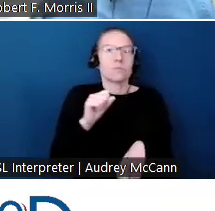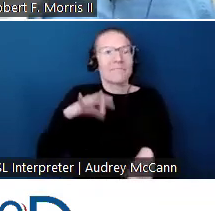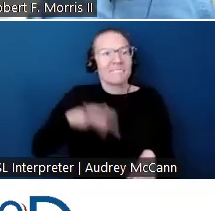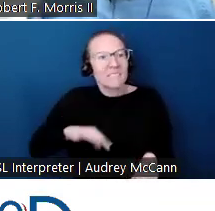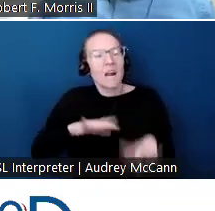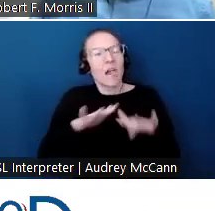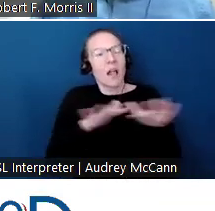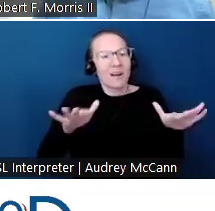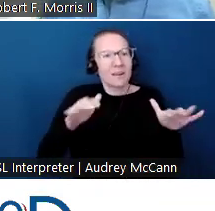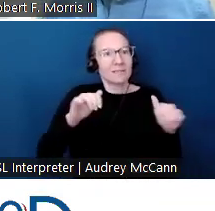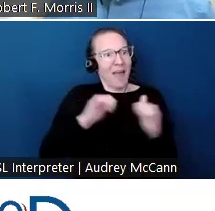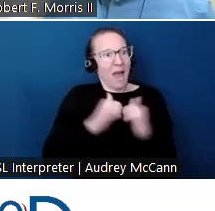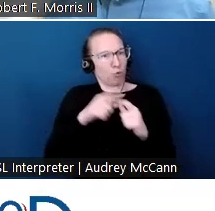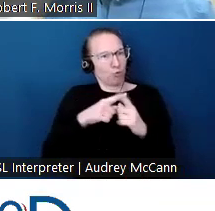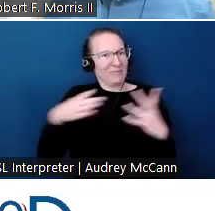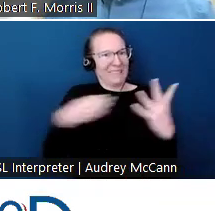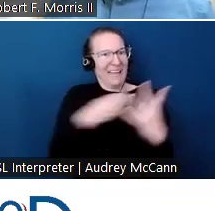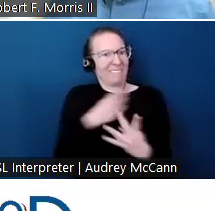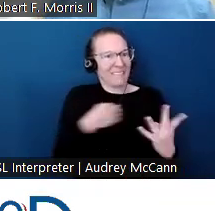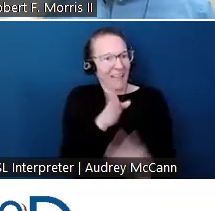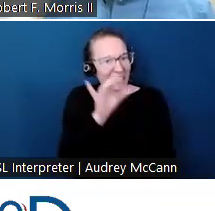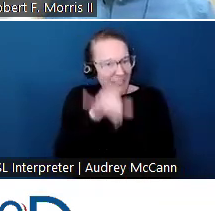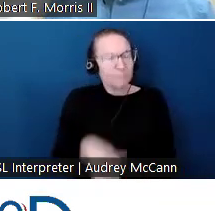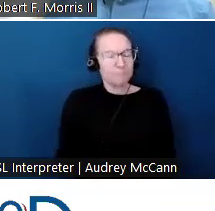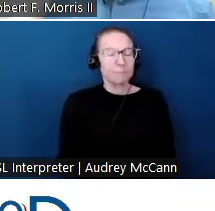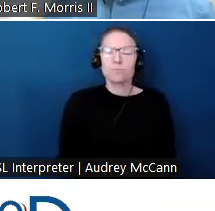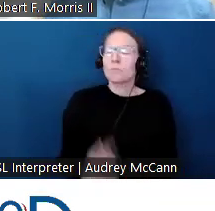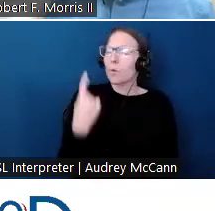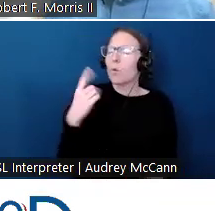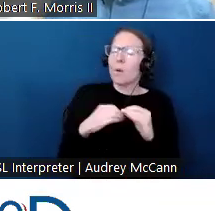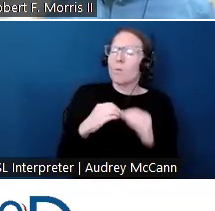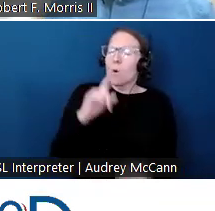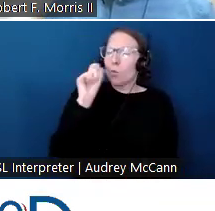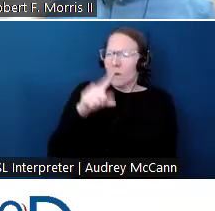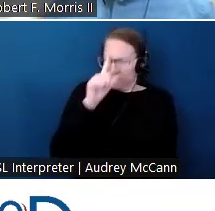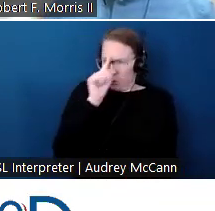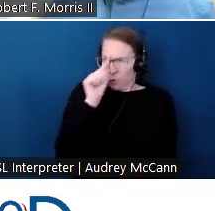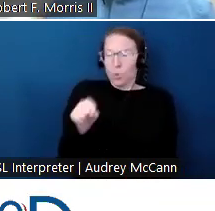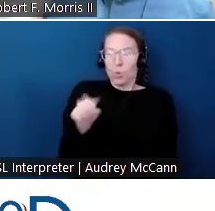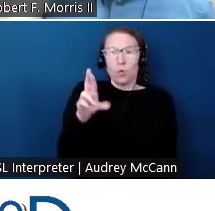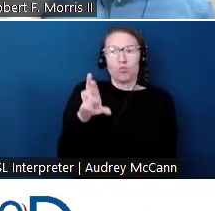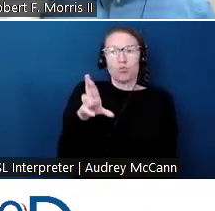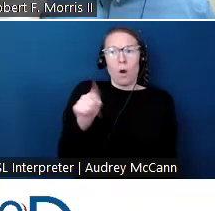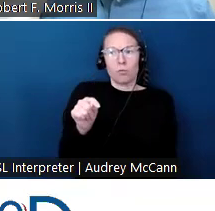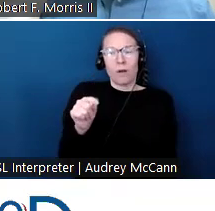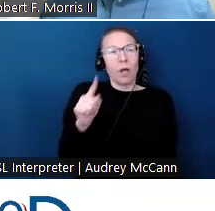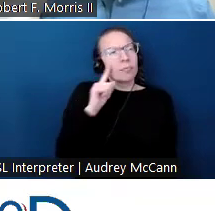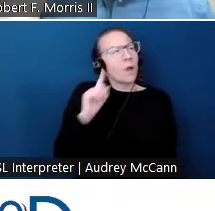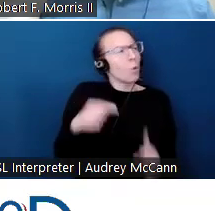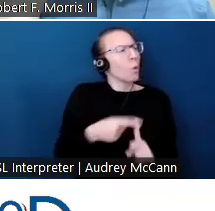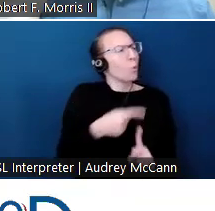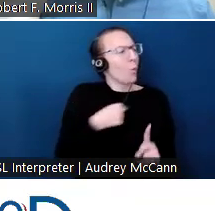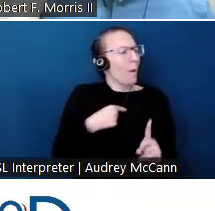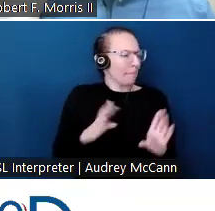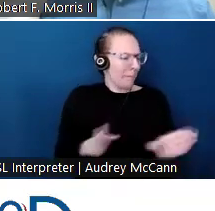that and navigating that. One more question for you, Robert. I think when we were prepping for the webinar, and we have a question about